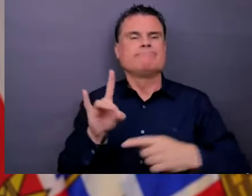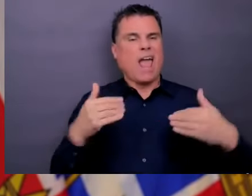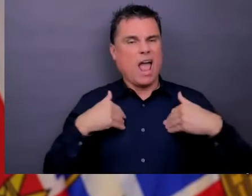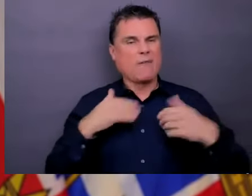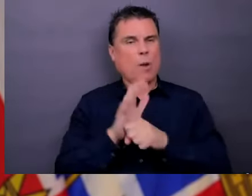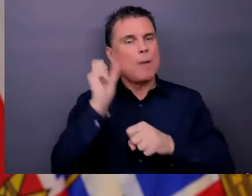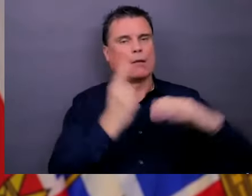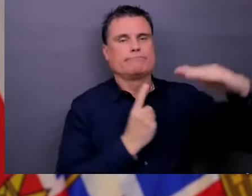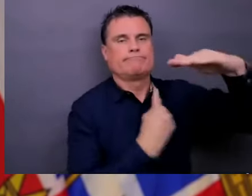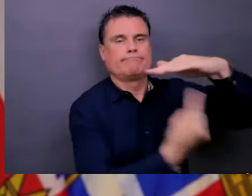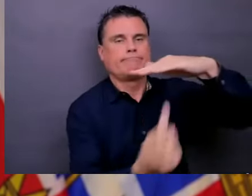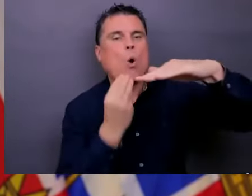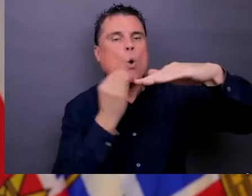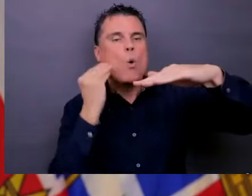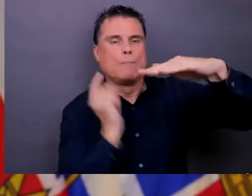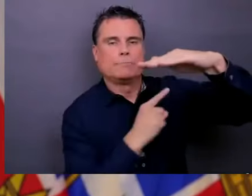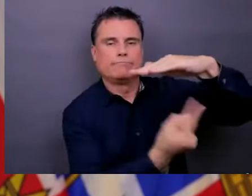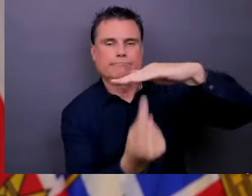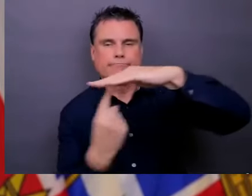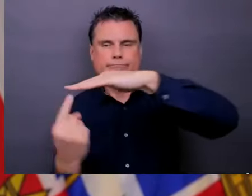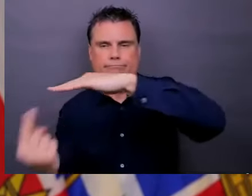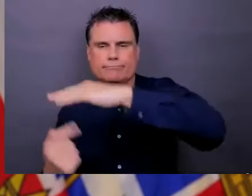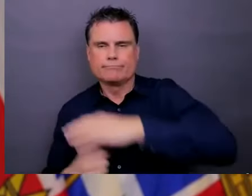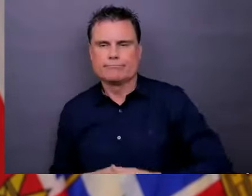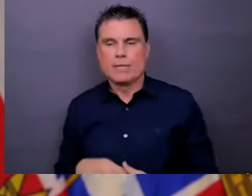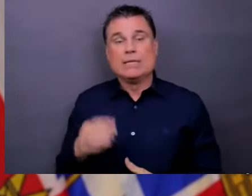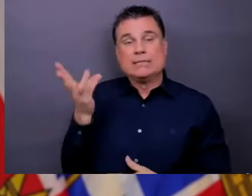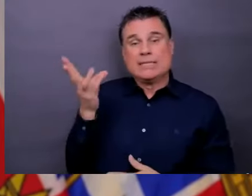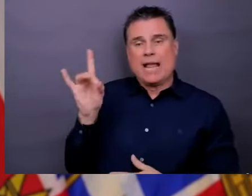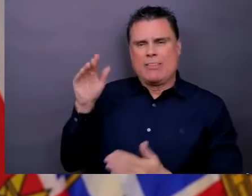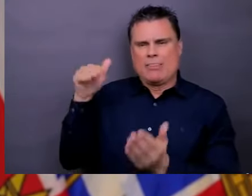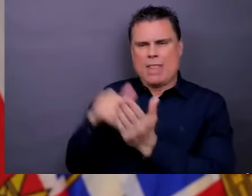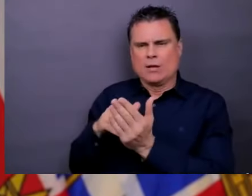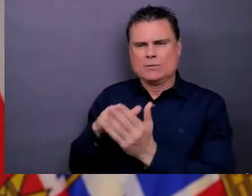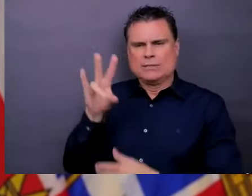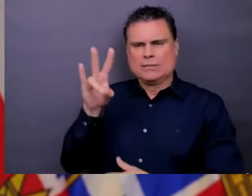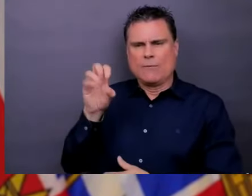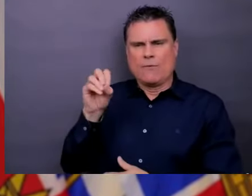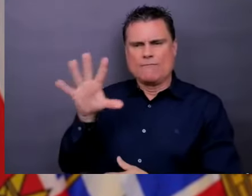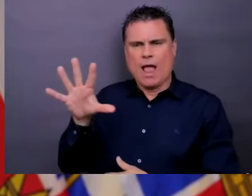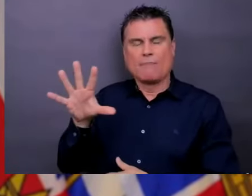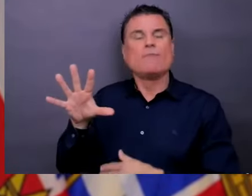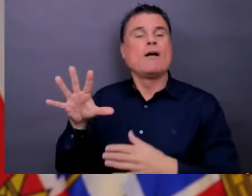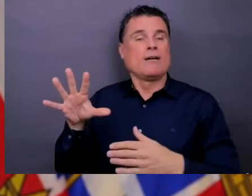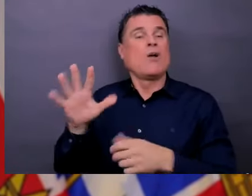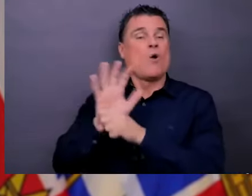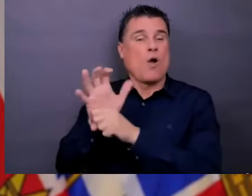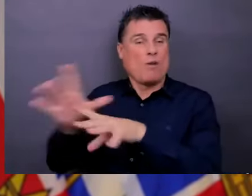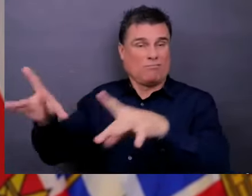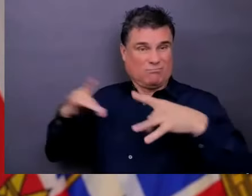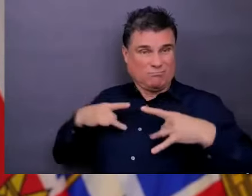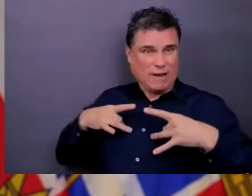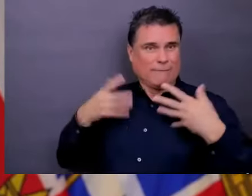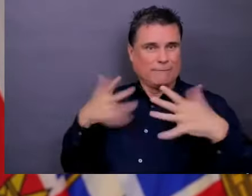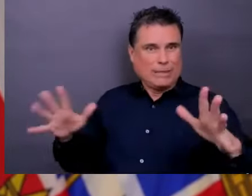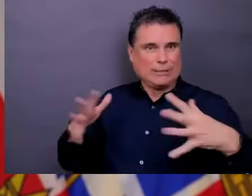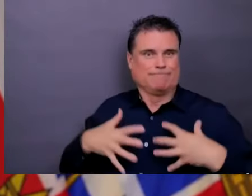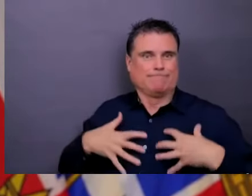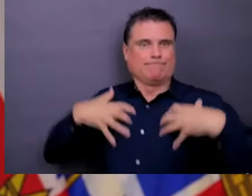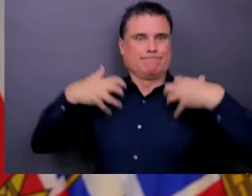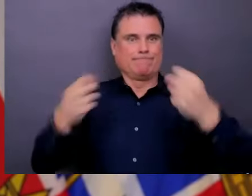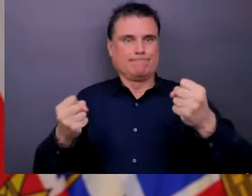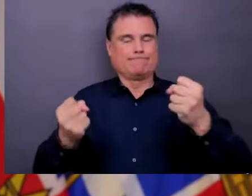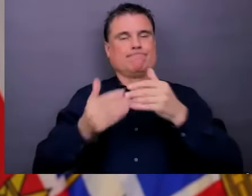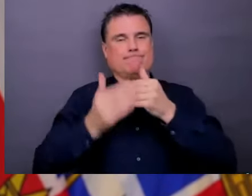68,705 have now fully recovered. Over this past 4 days, we've had another 26